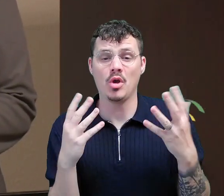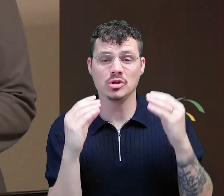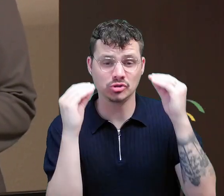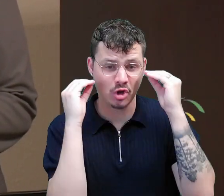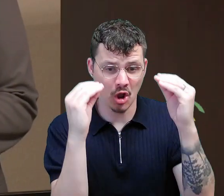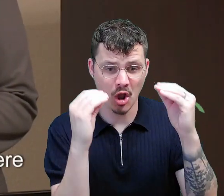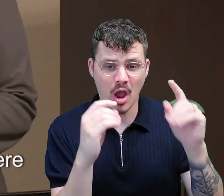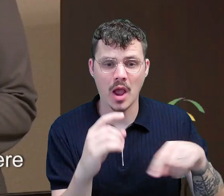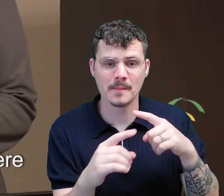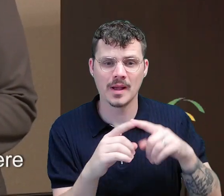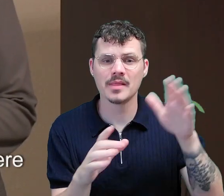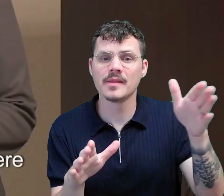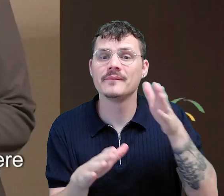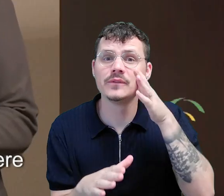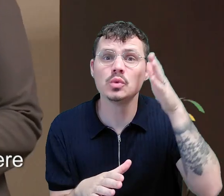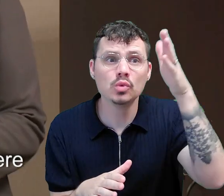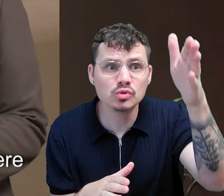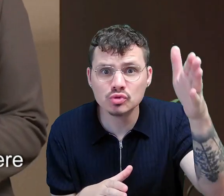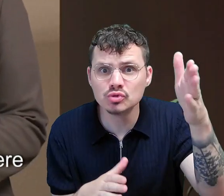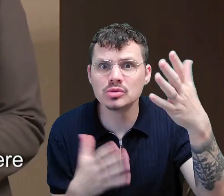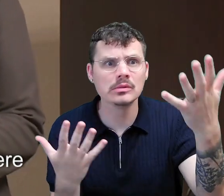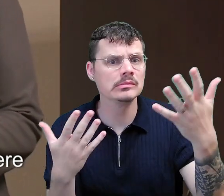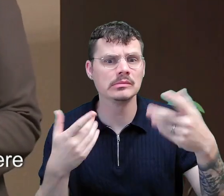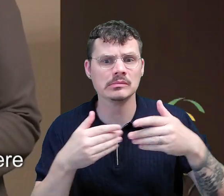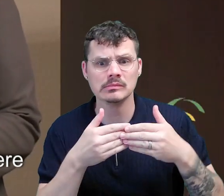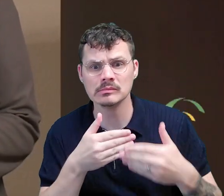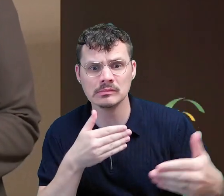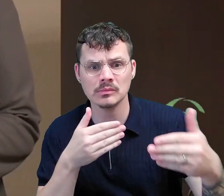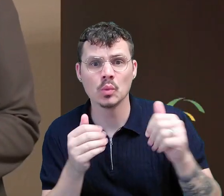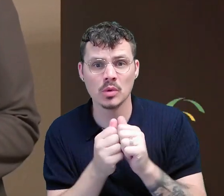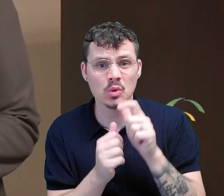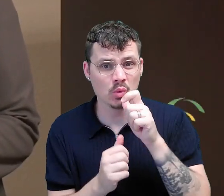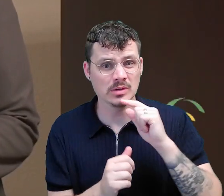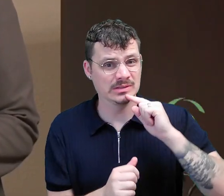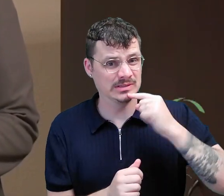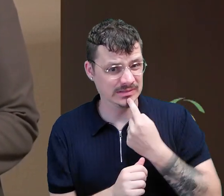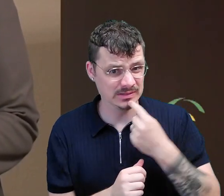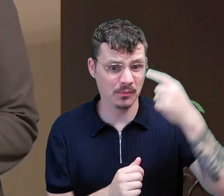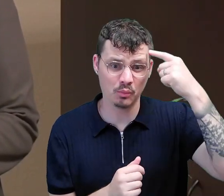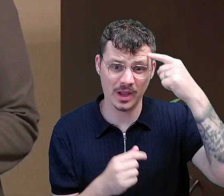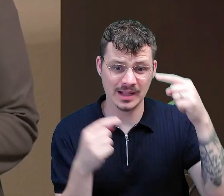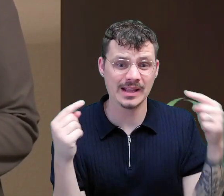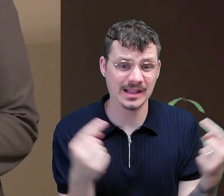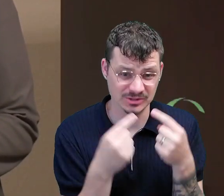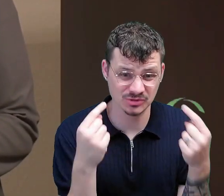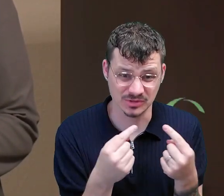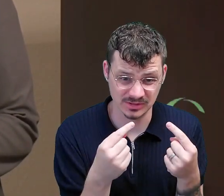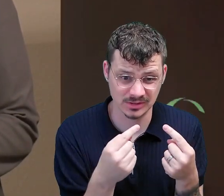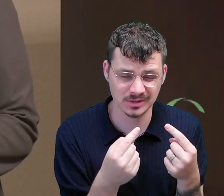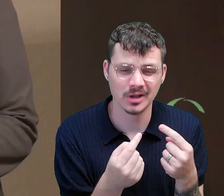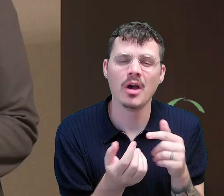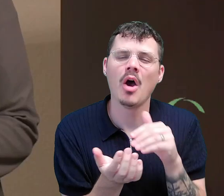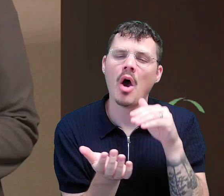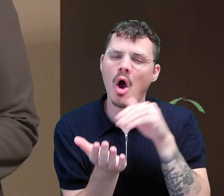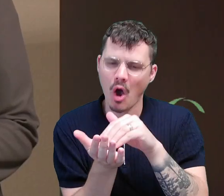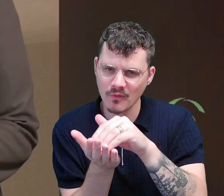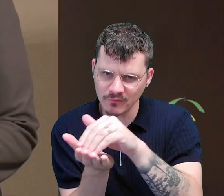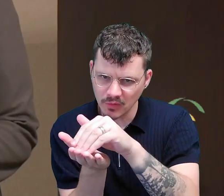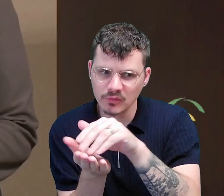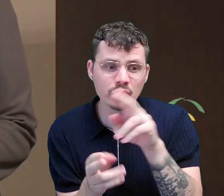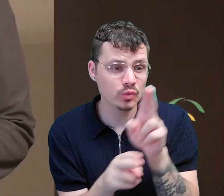about the future and fate of people with a severe head injury is often used